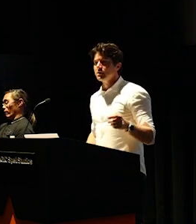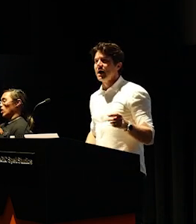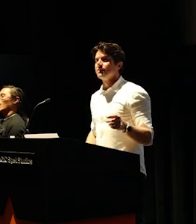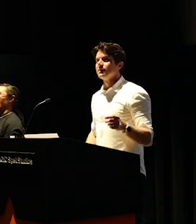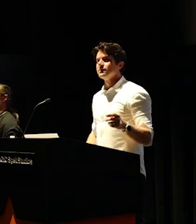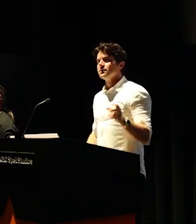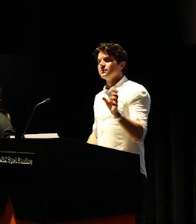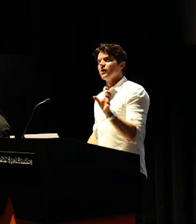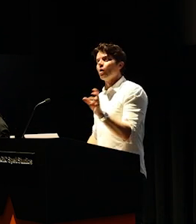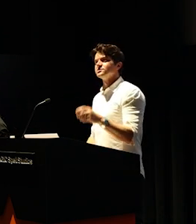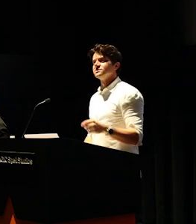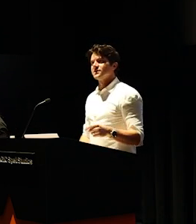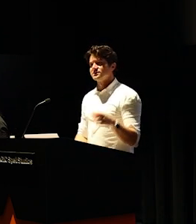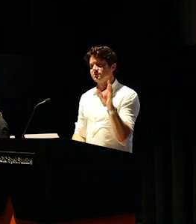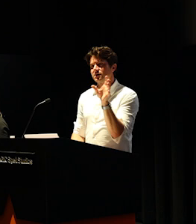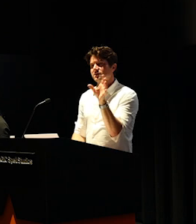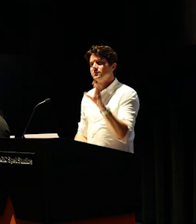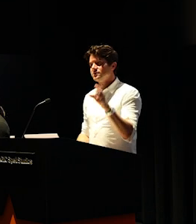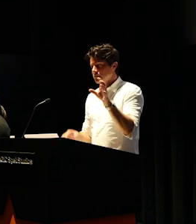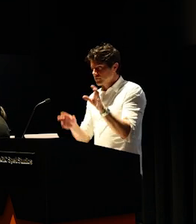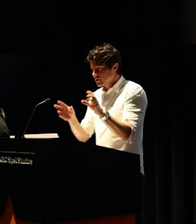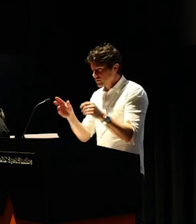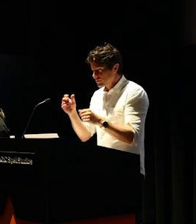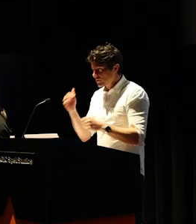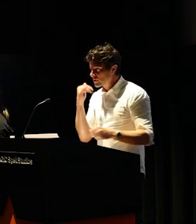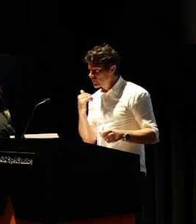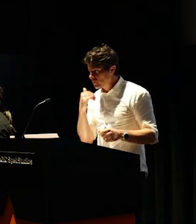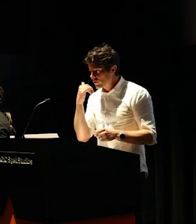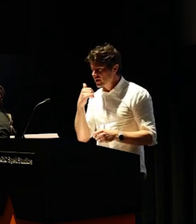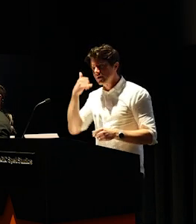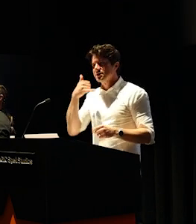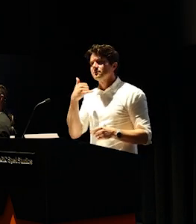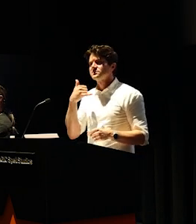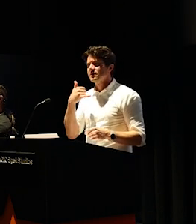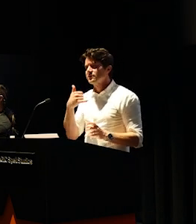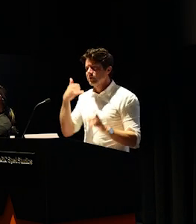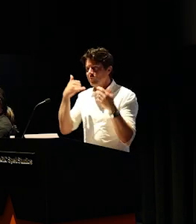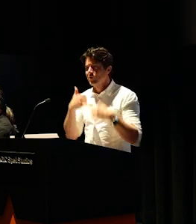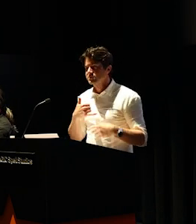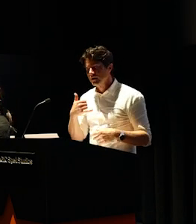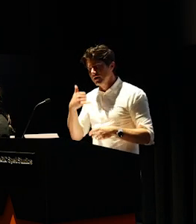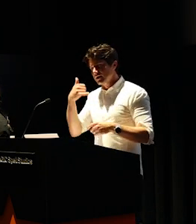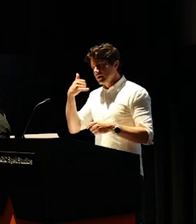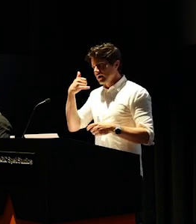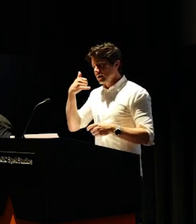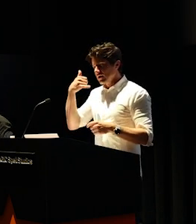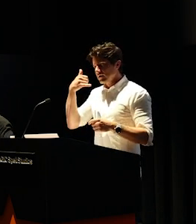host, and then the host would say something like someone would be on the phone like, I want a table for 7, and that poor host